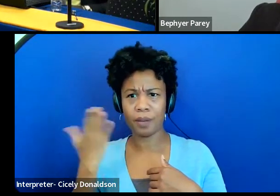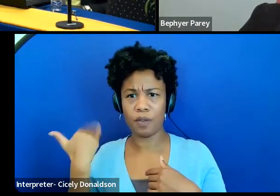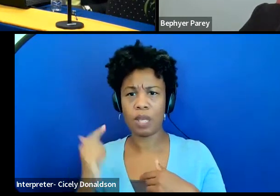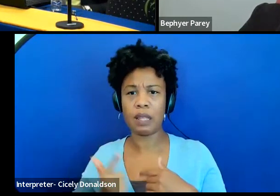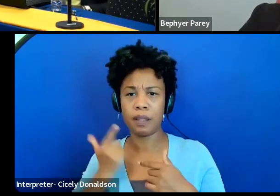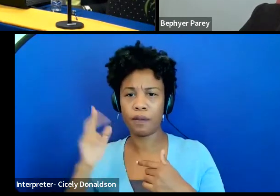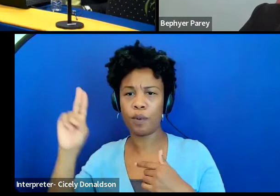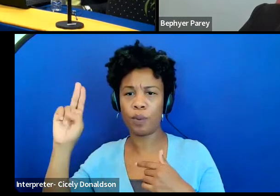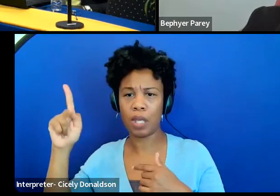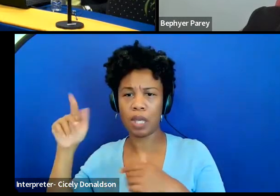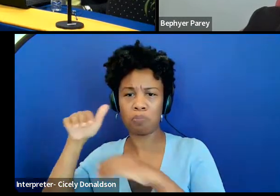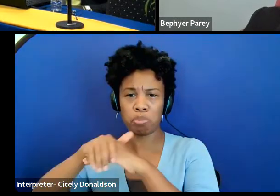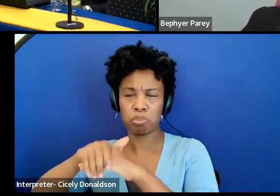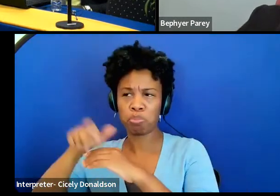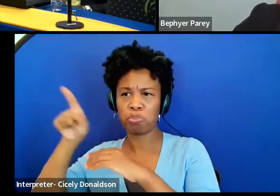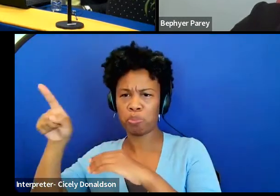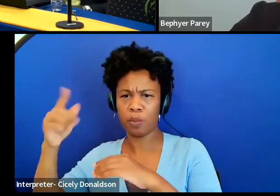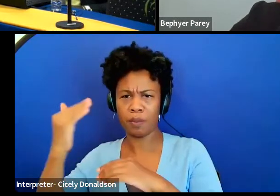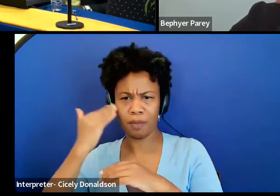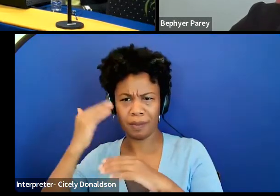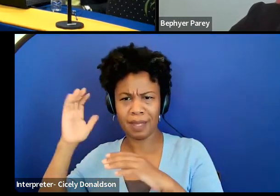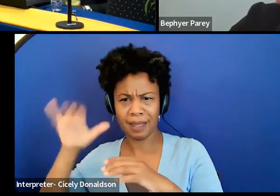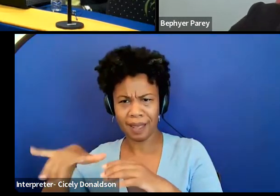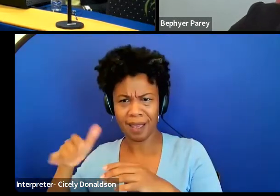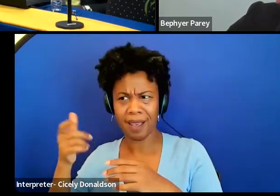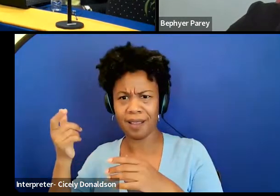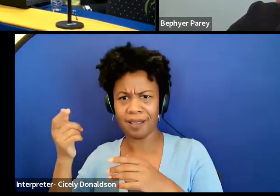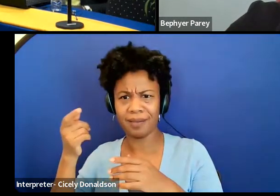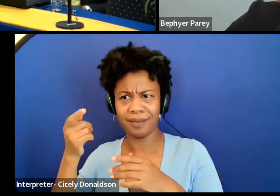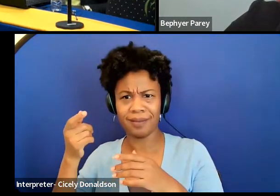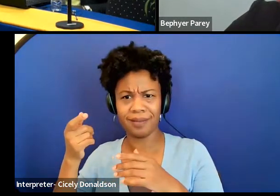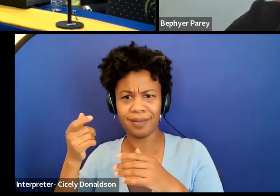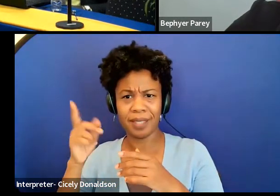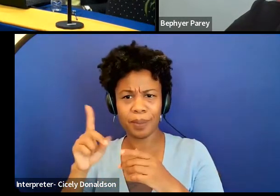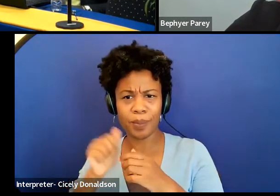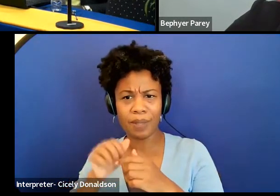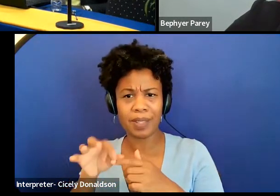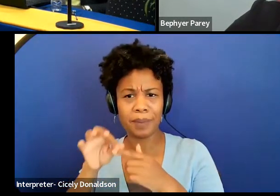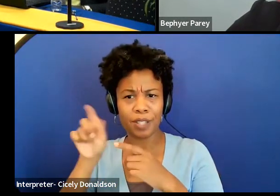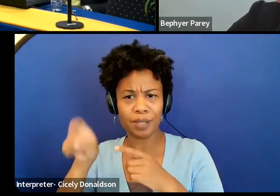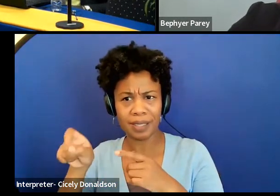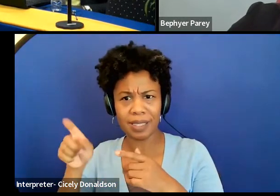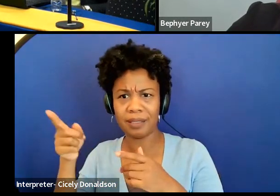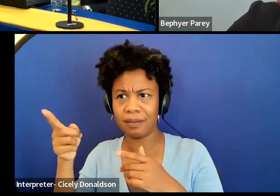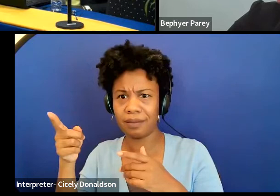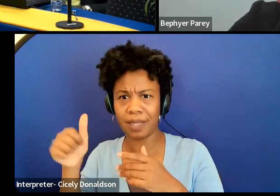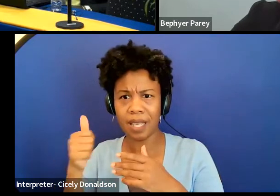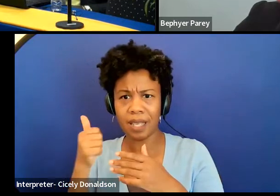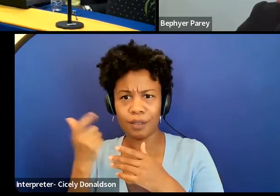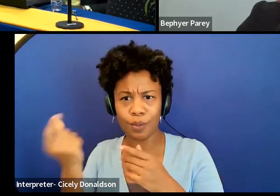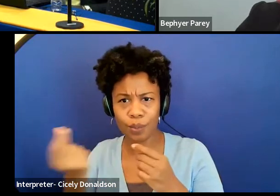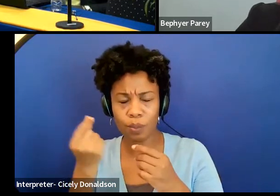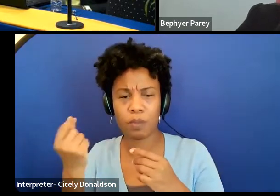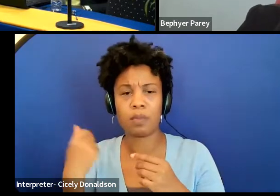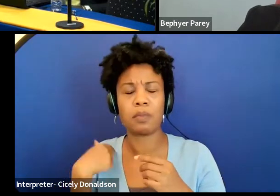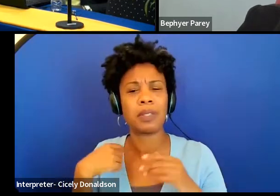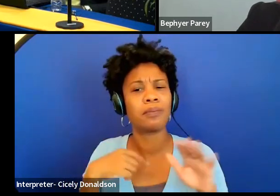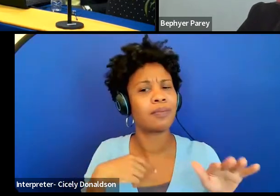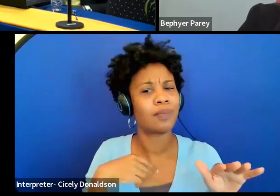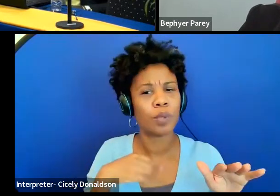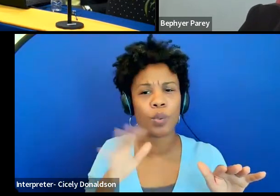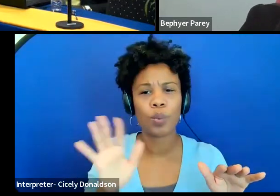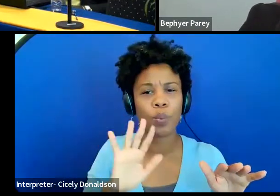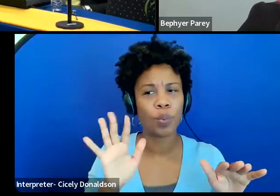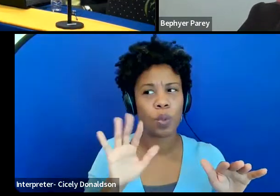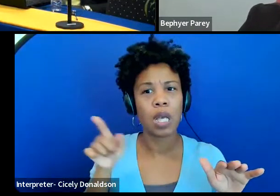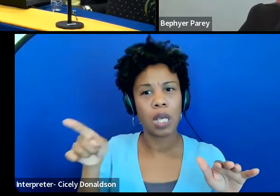to utilize her to help me to raise awareness about special needs. And so the counteraction